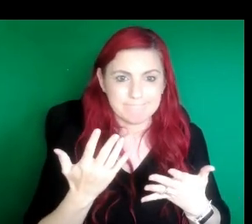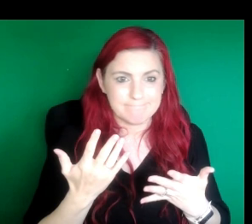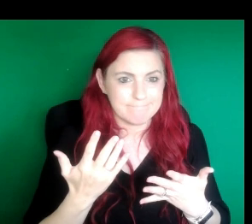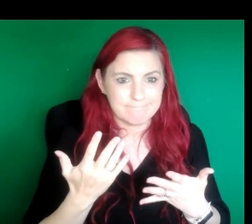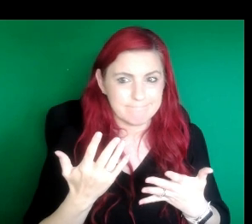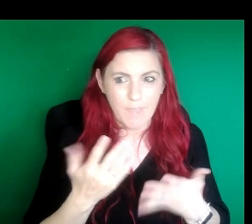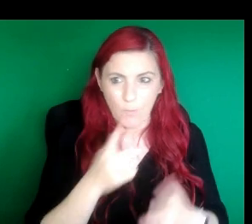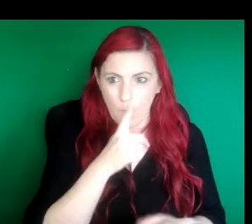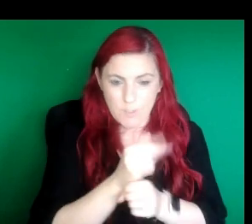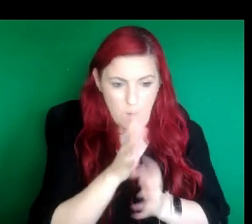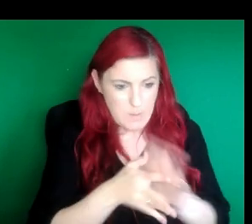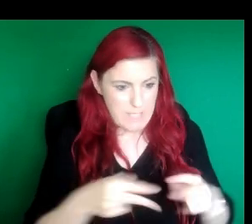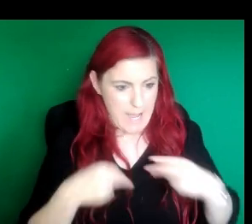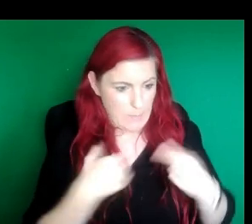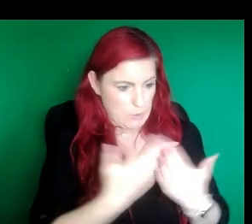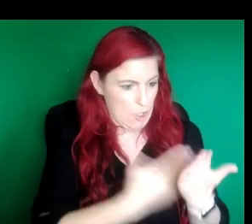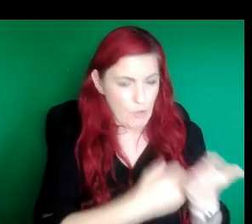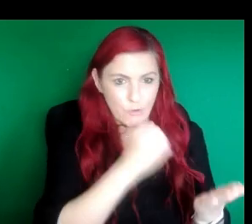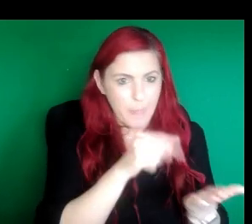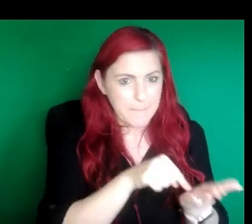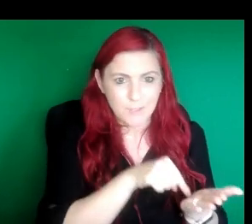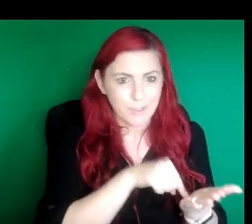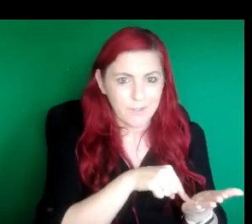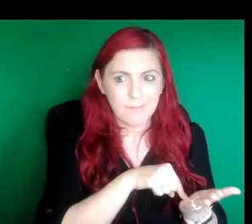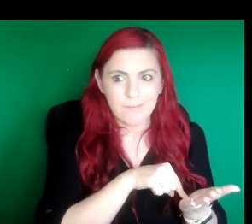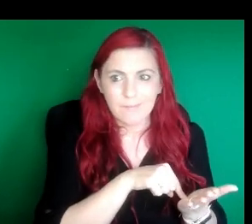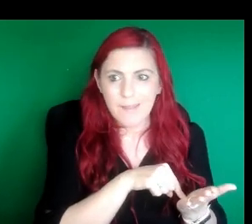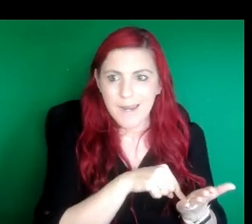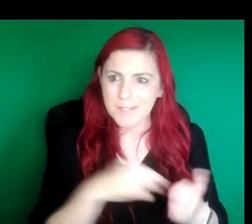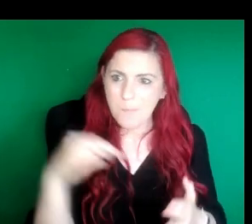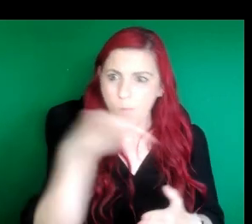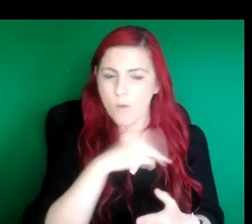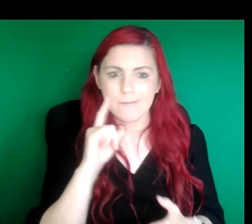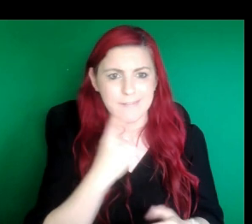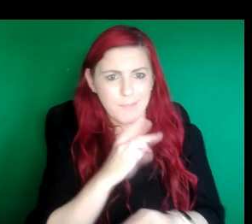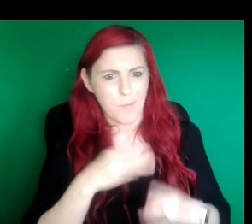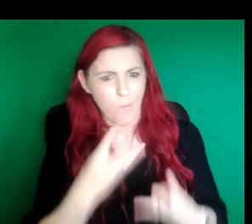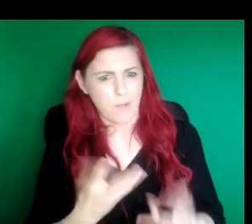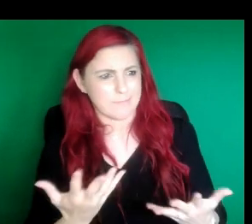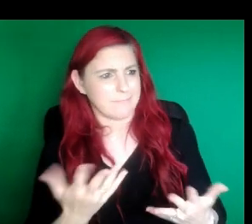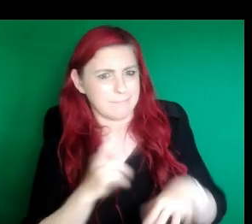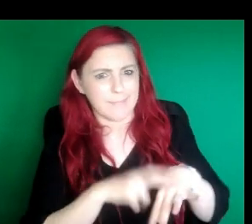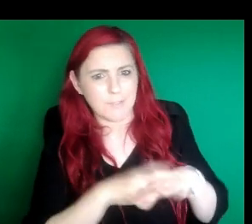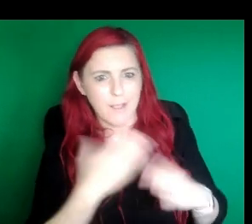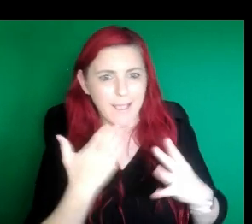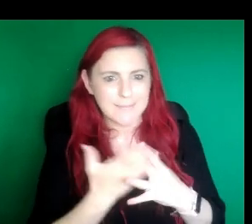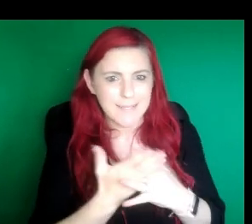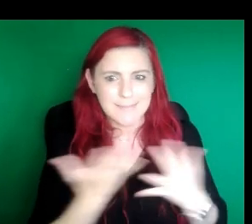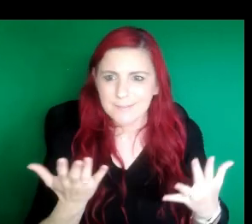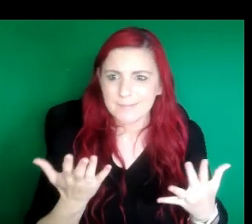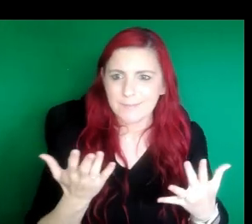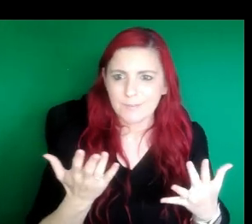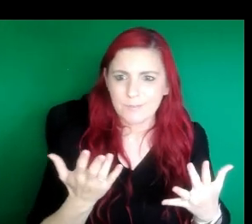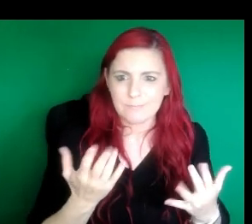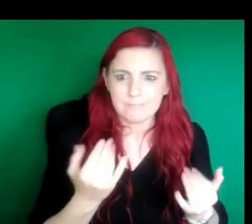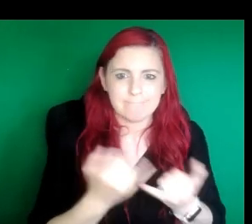when we talk about sign language laws. And it's extremely important. So deaf people wanted, better access to in-picture